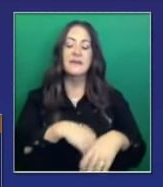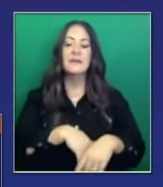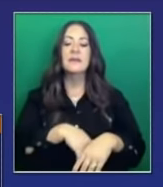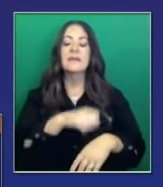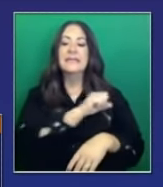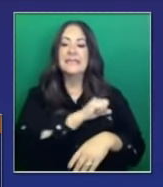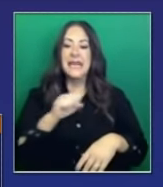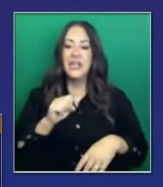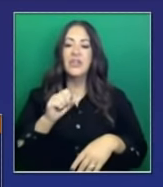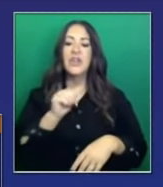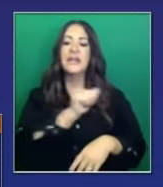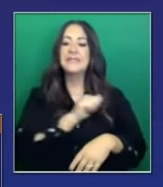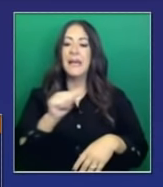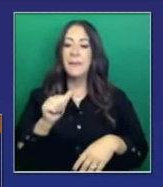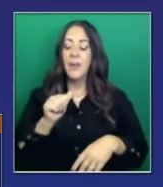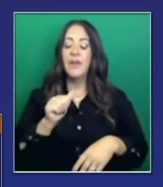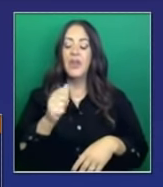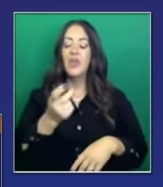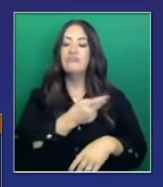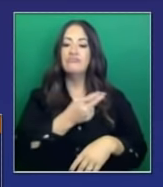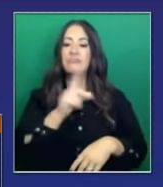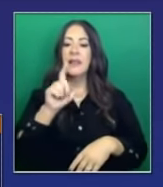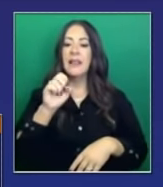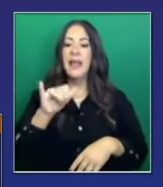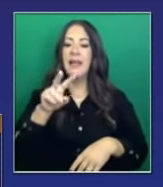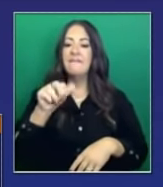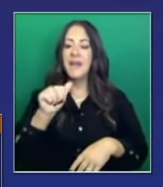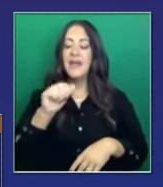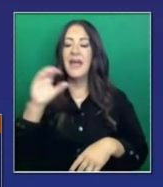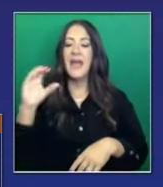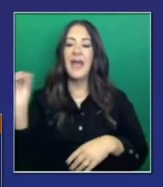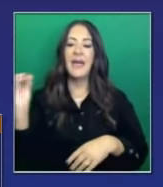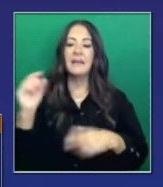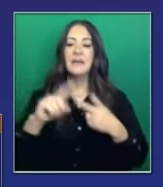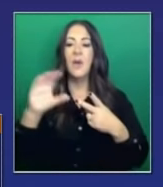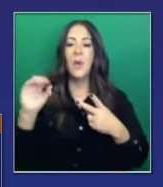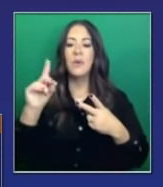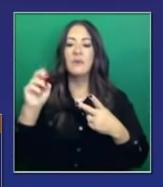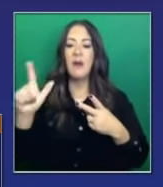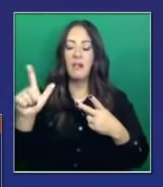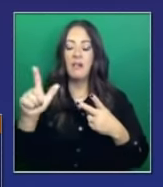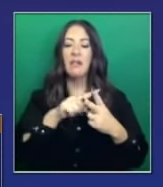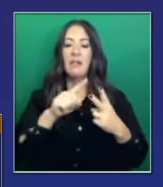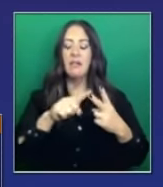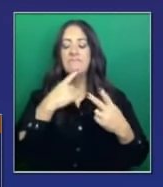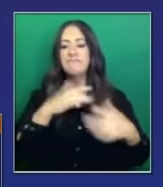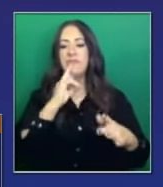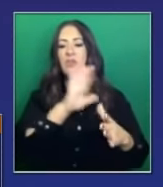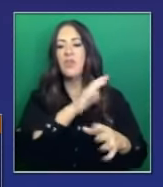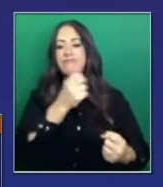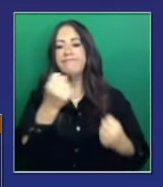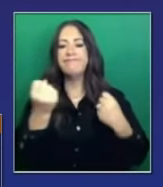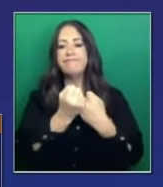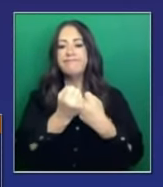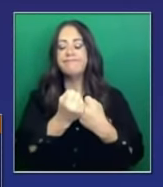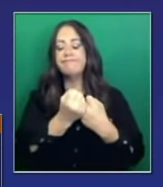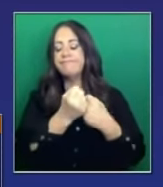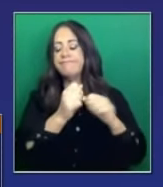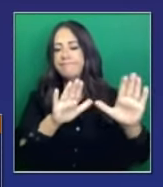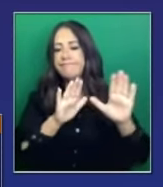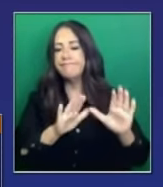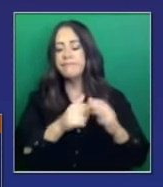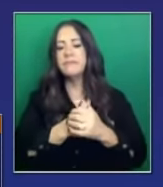the legislative leaders, both in the Senate and the Assembly, that assembled a cohort of education